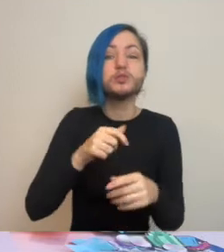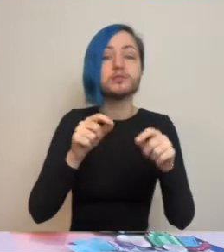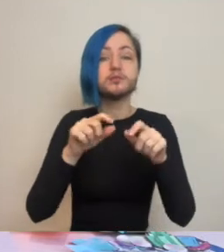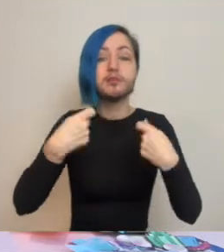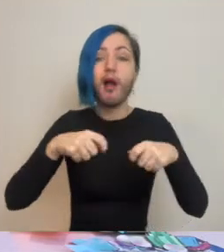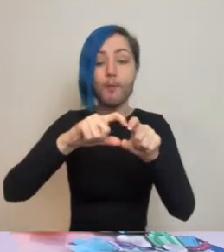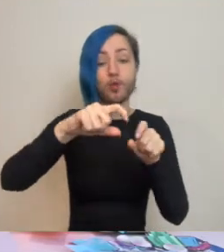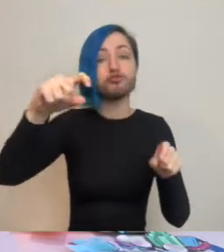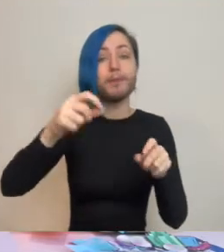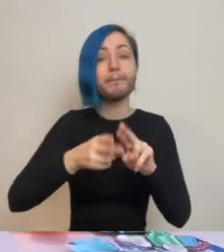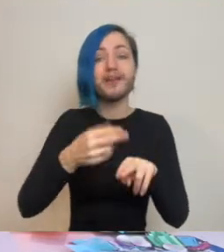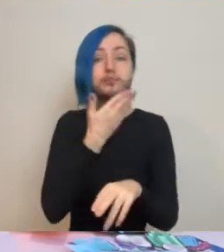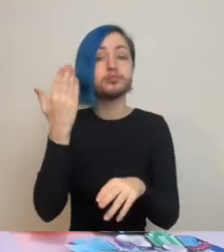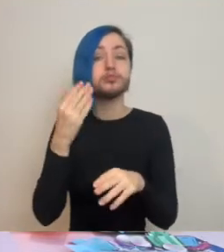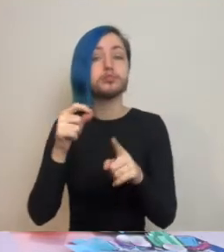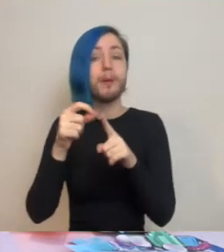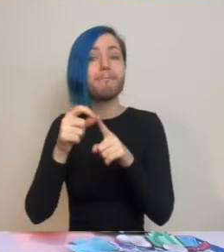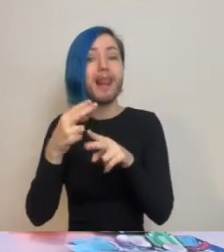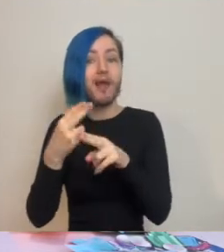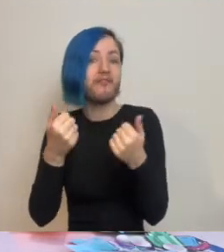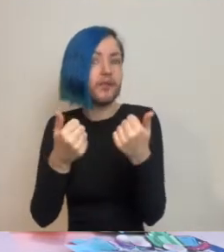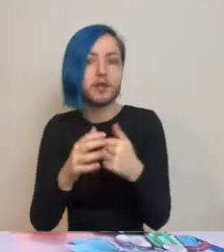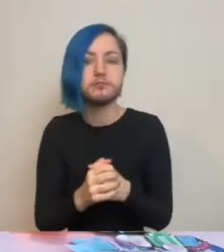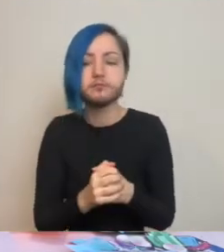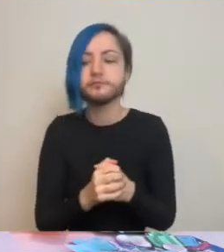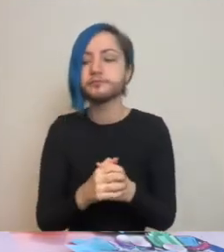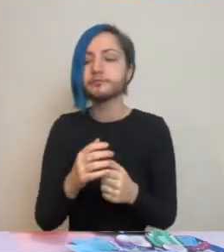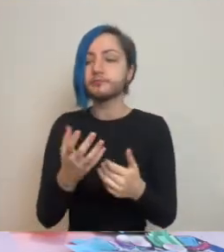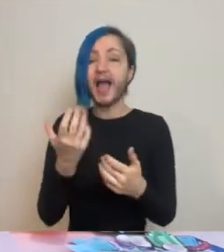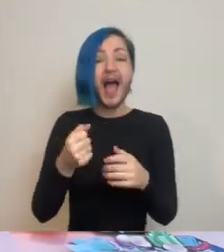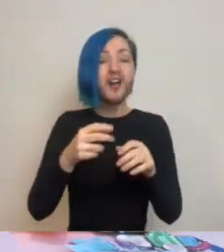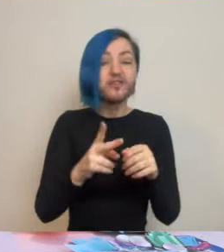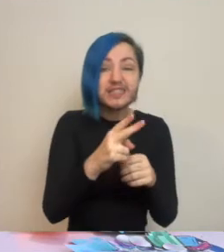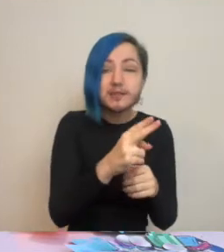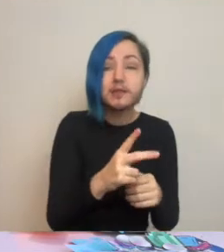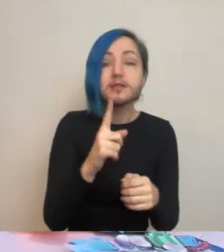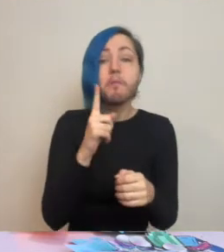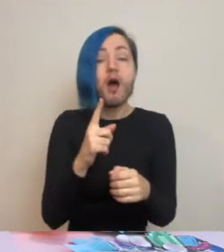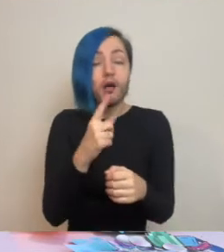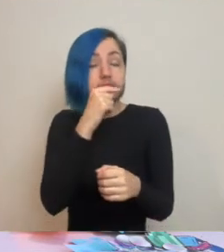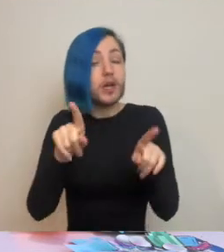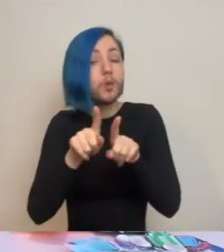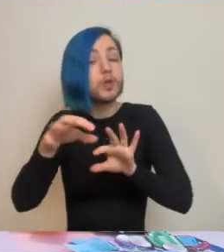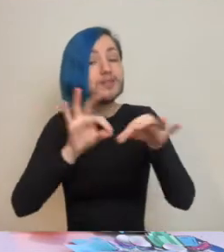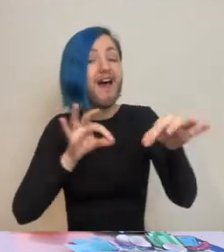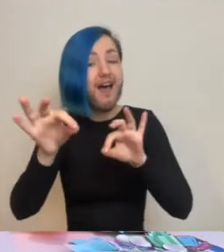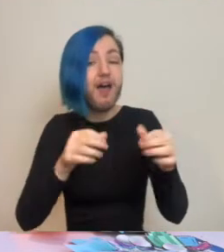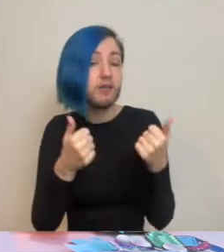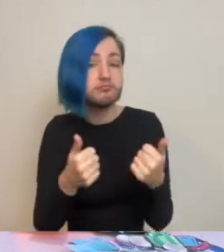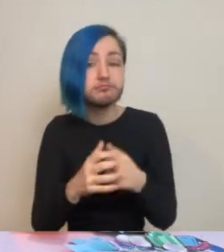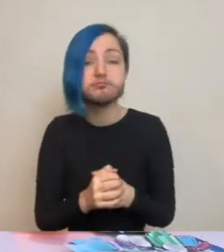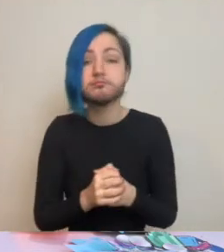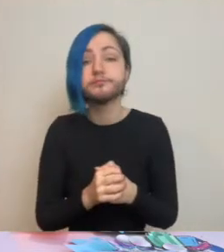I've got some scissors. So there'll be some things that we're cutting up, but there's also the opportunity to tear things as well.